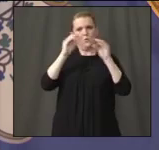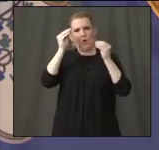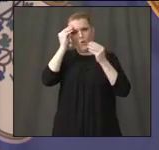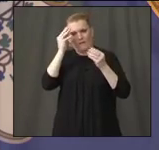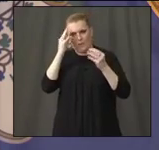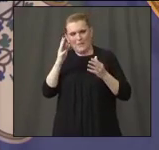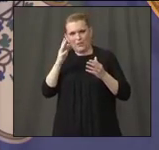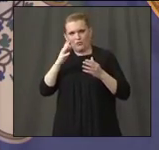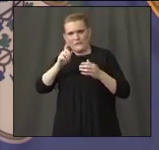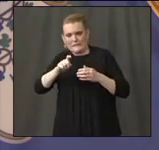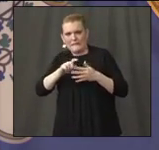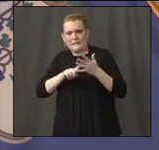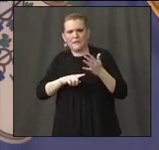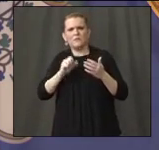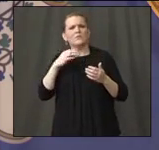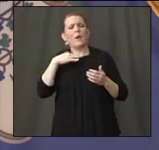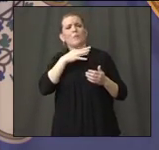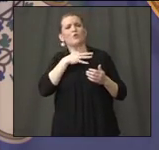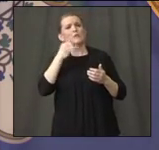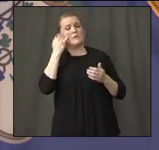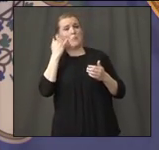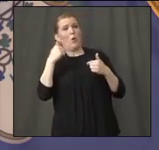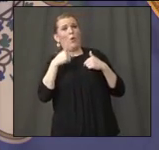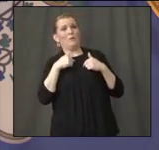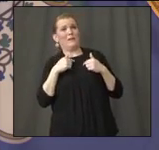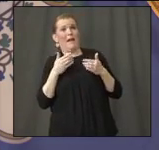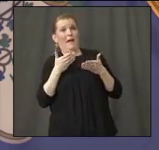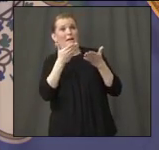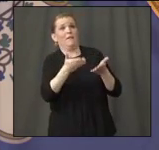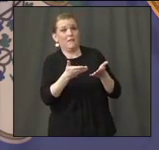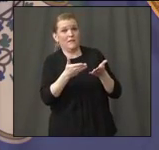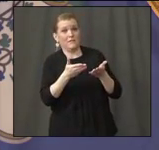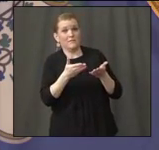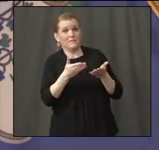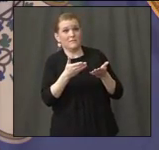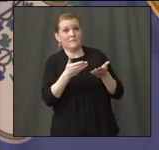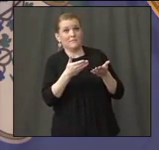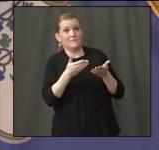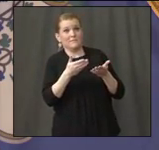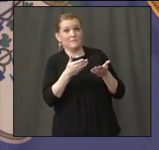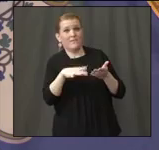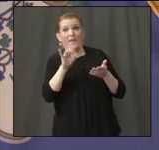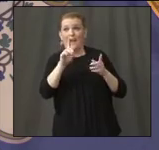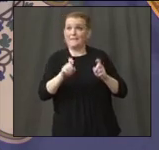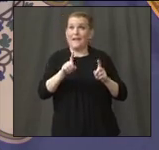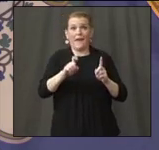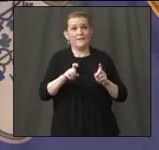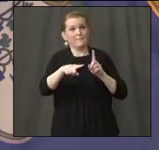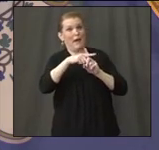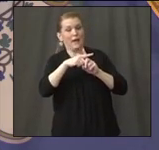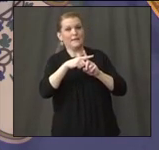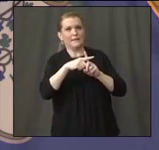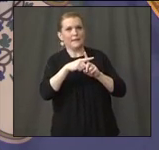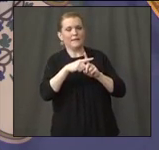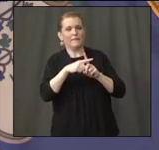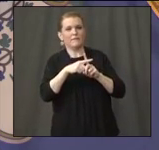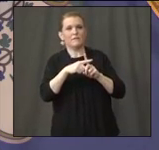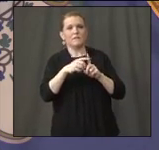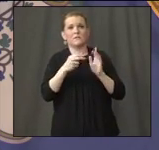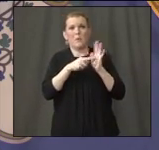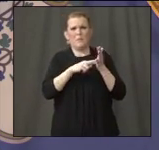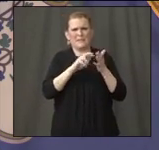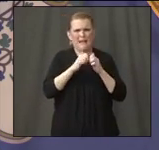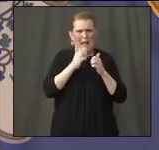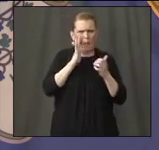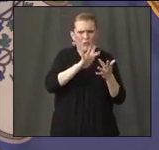When we give you a call and we say you've been infected, and we'd like to find out who else you've been in